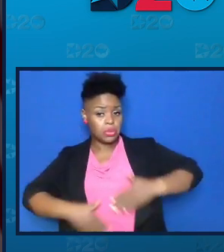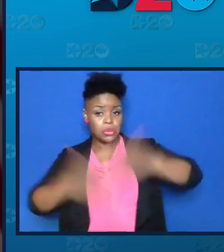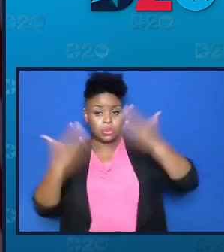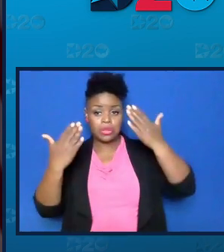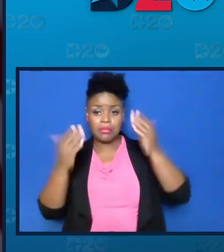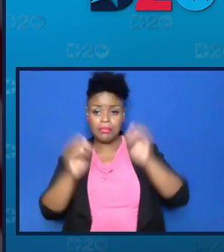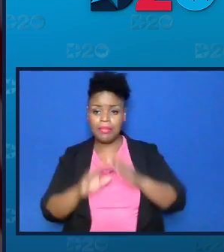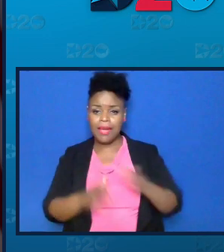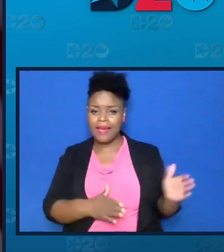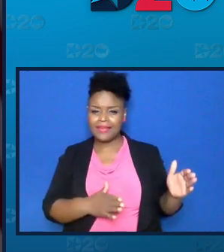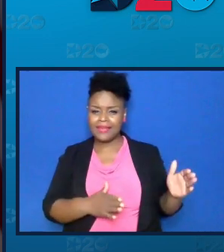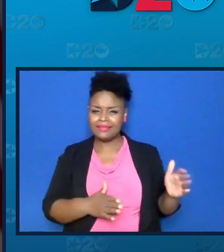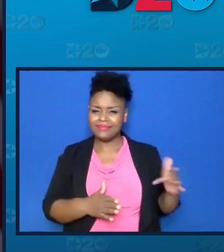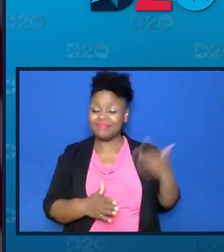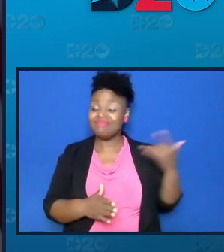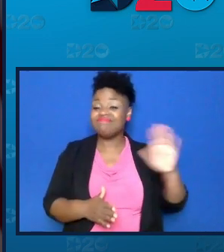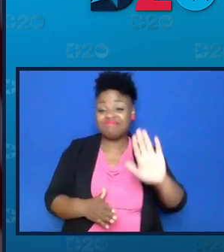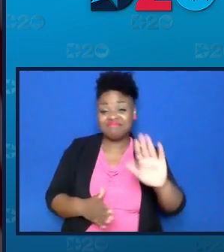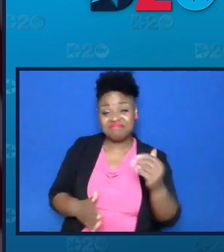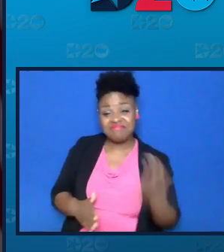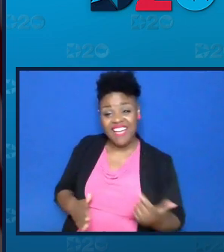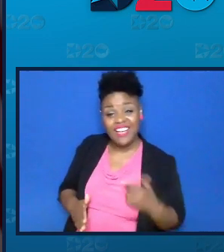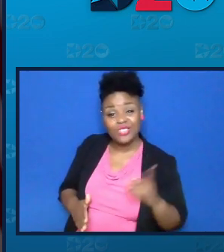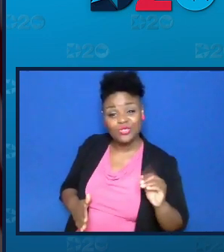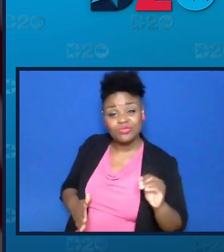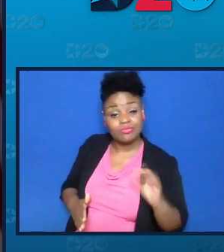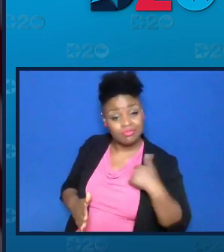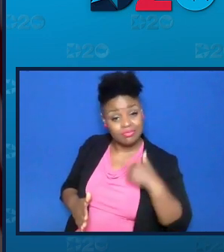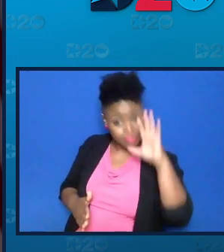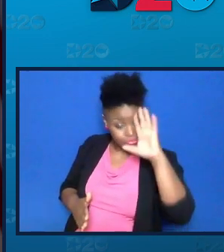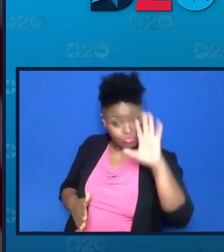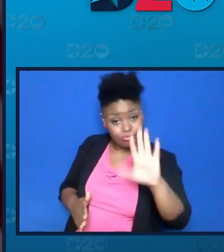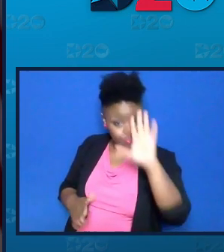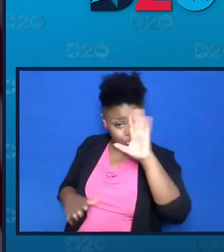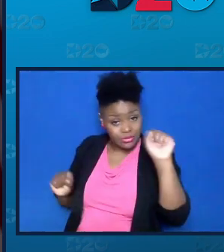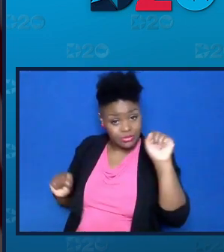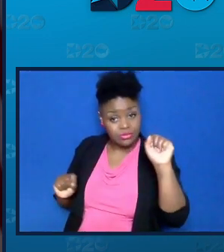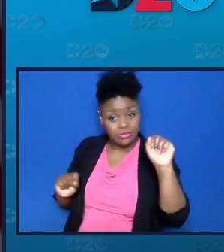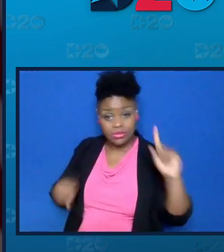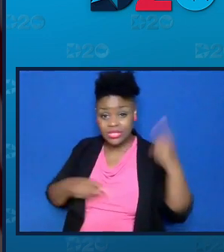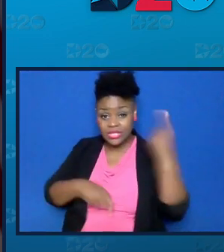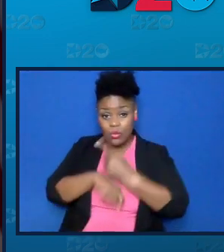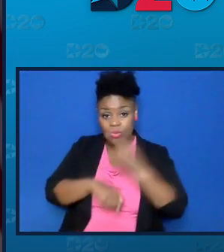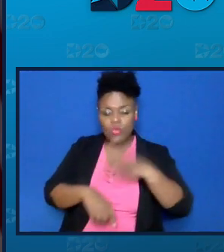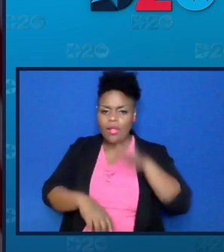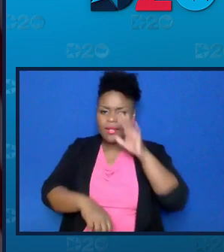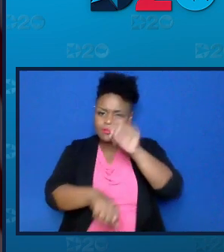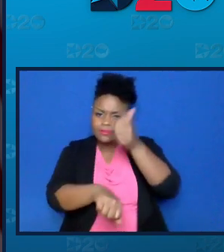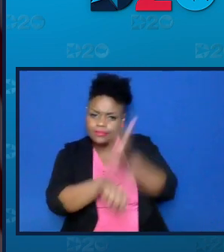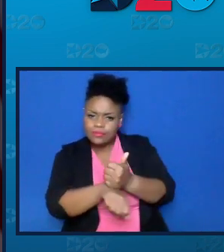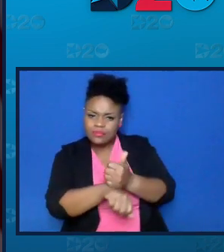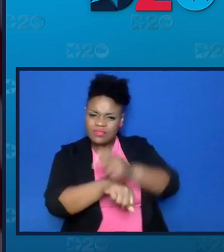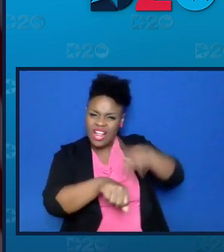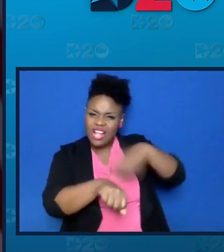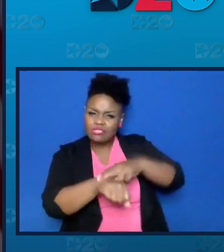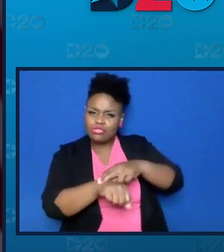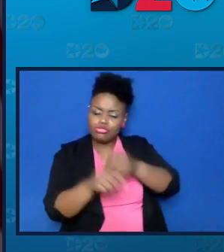If I'm your president, on day one, we'll implement the national strategy I've been laying out since